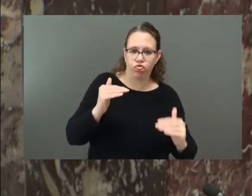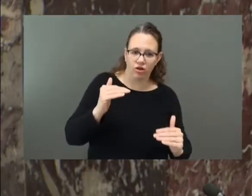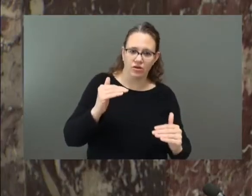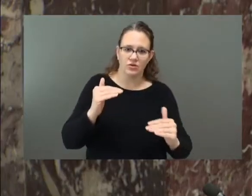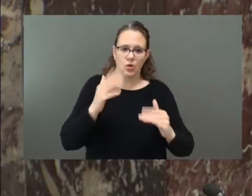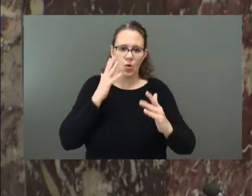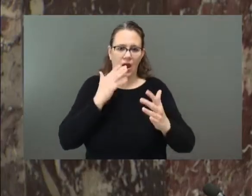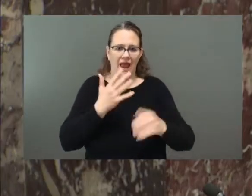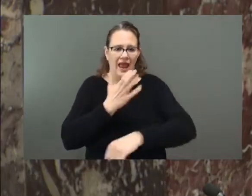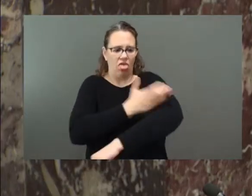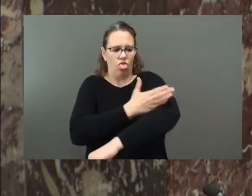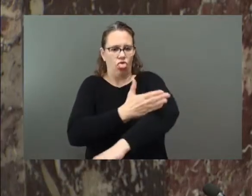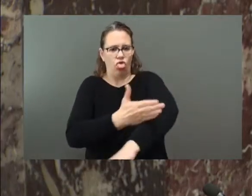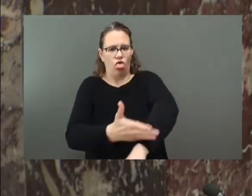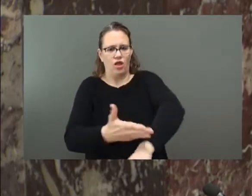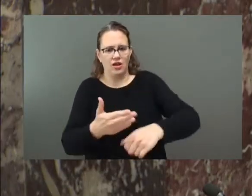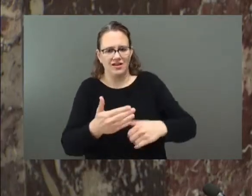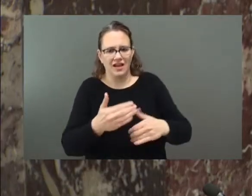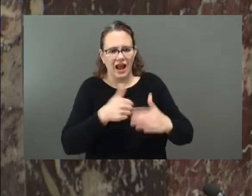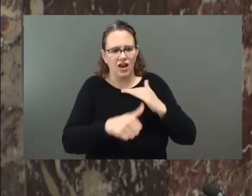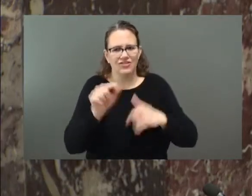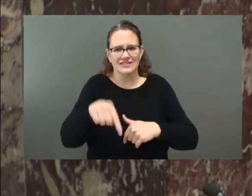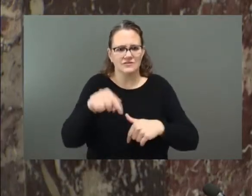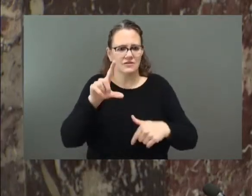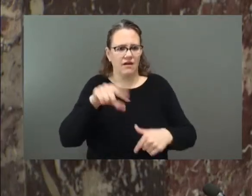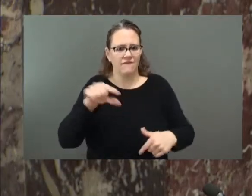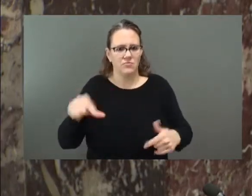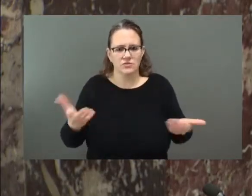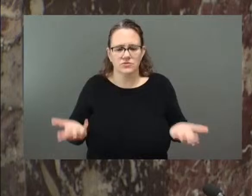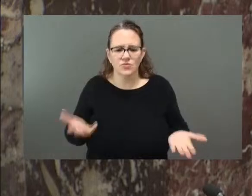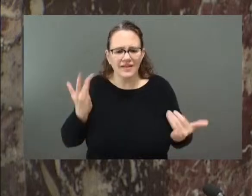Members, let's hear the answer, please.